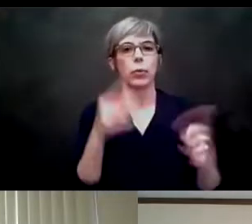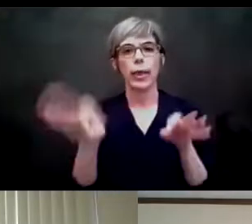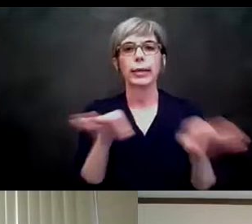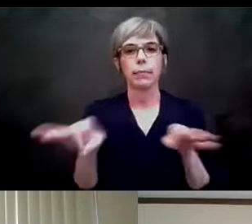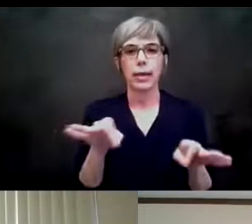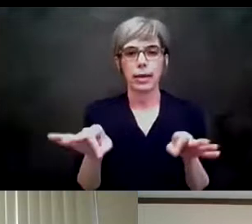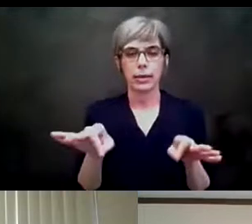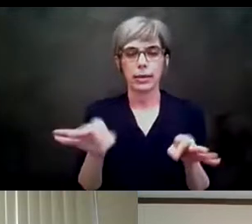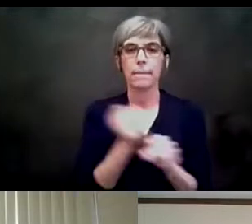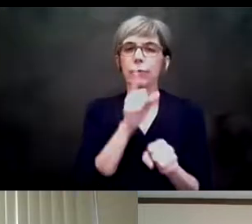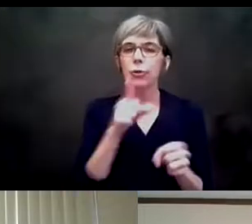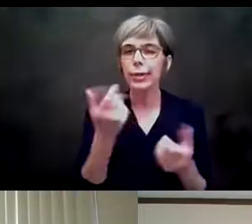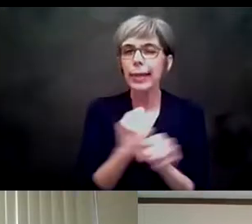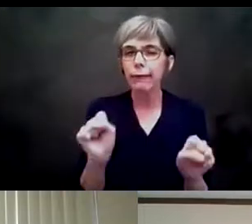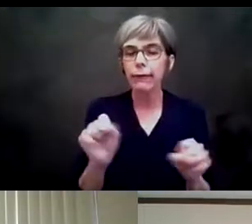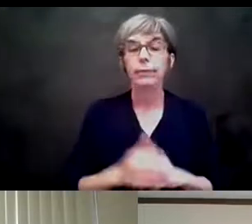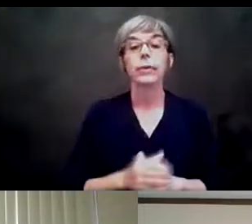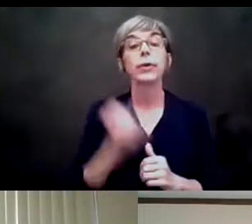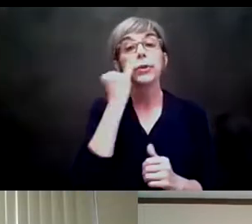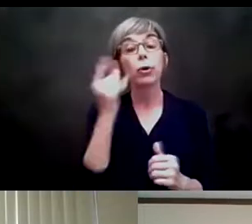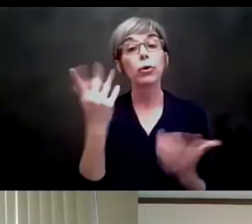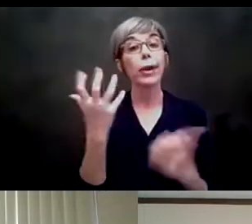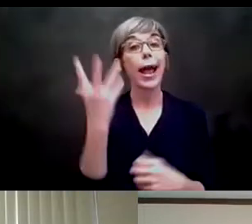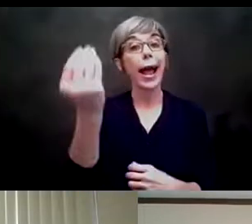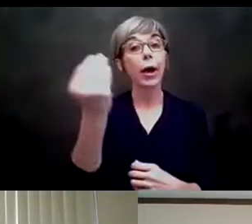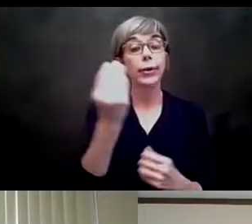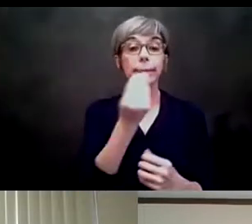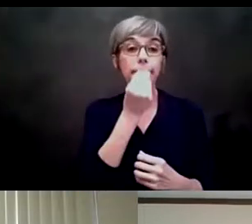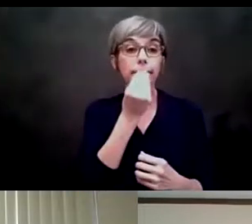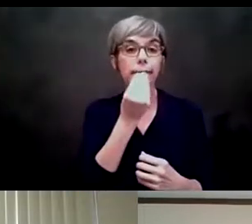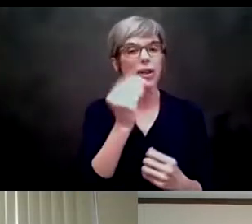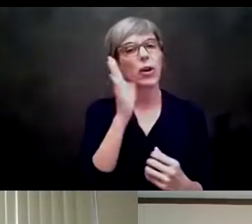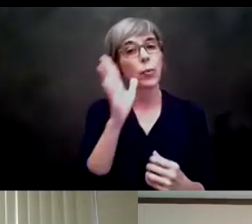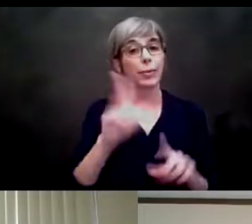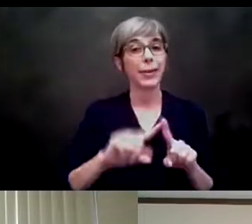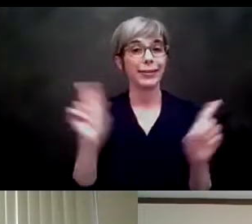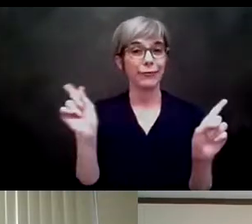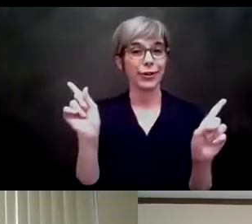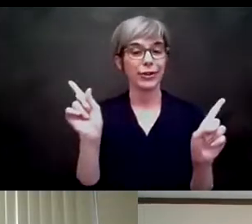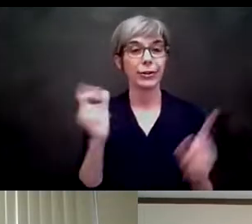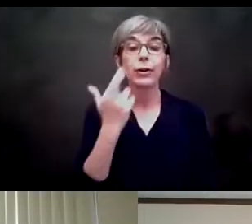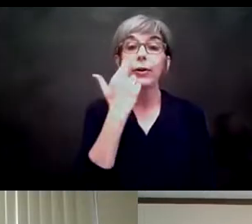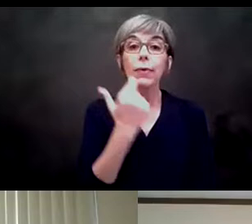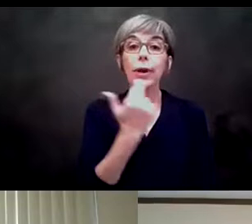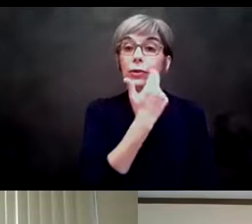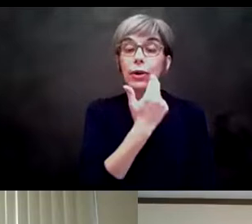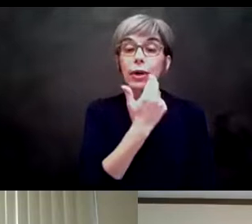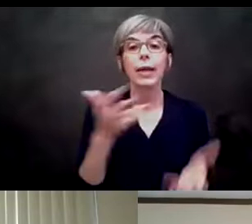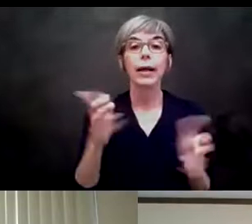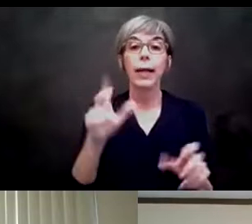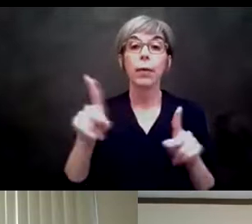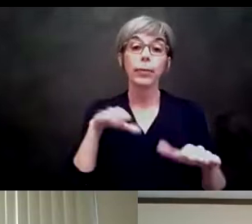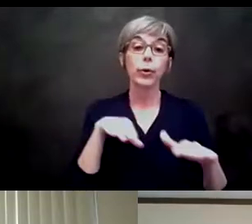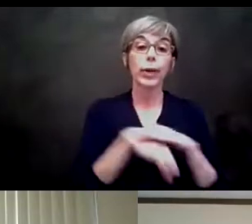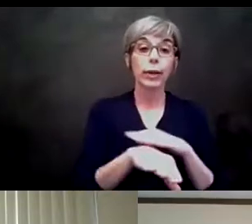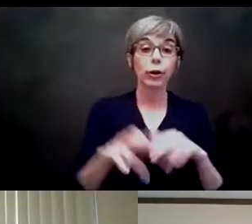If you visit a restaurant in upcoming days, things may look a little different. Restaurants are required to limit indoor and outdoor